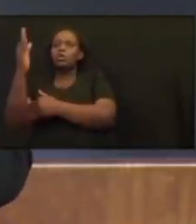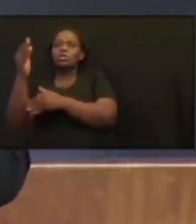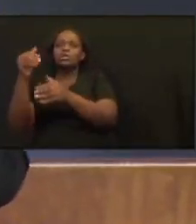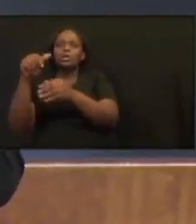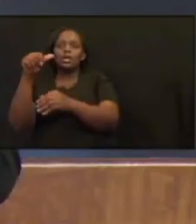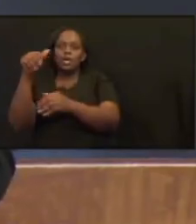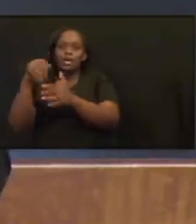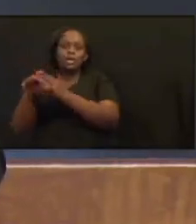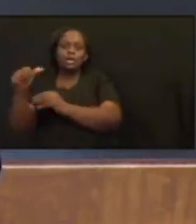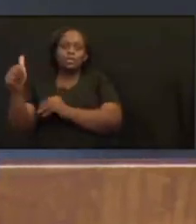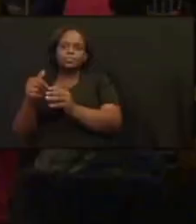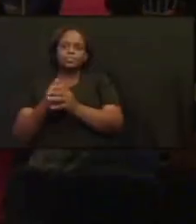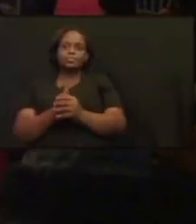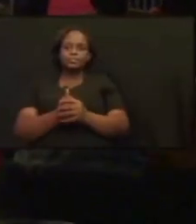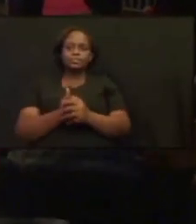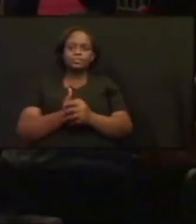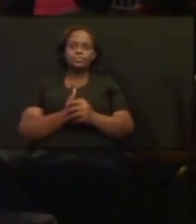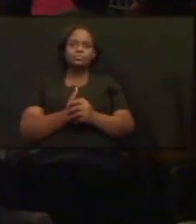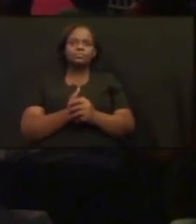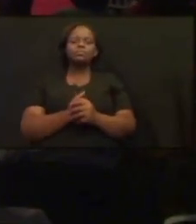Jesus.